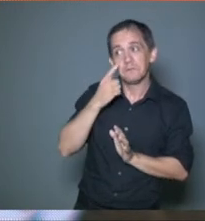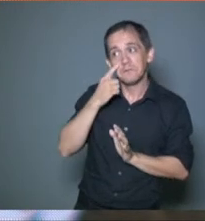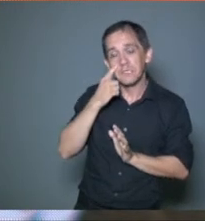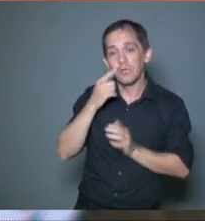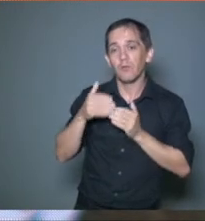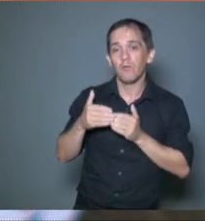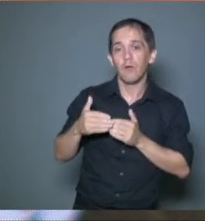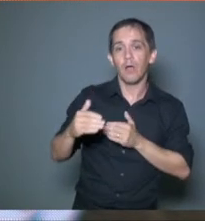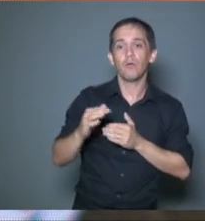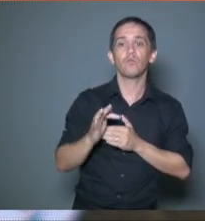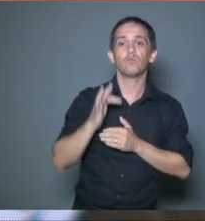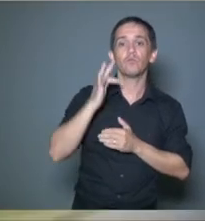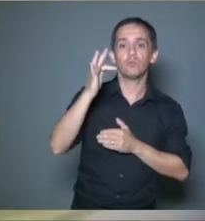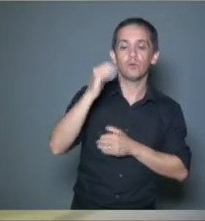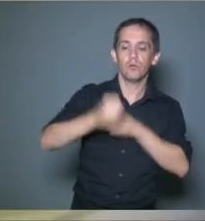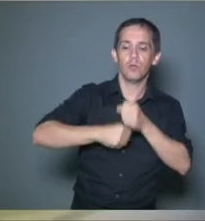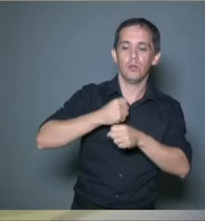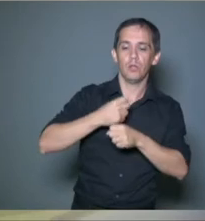that